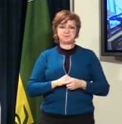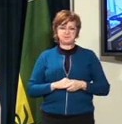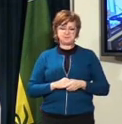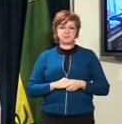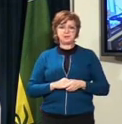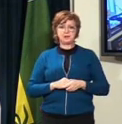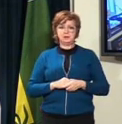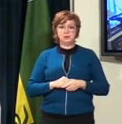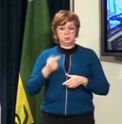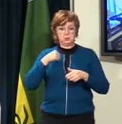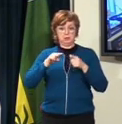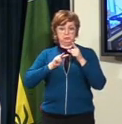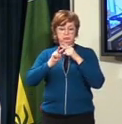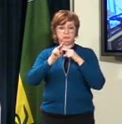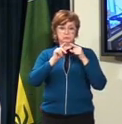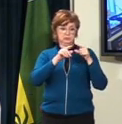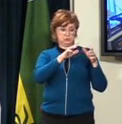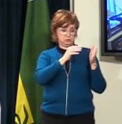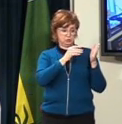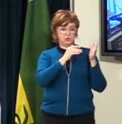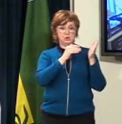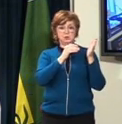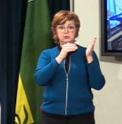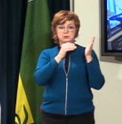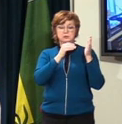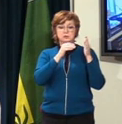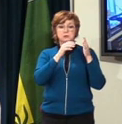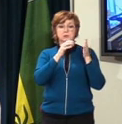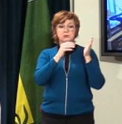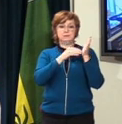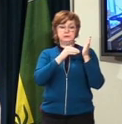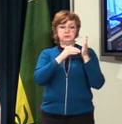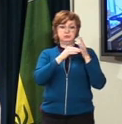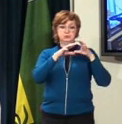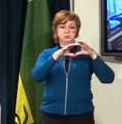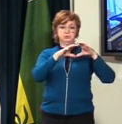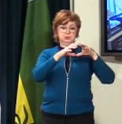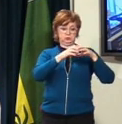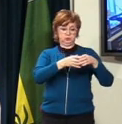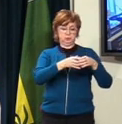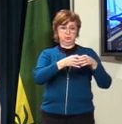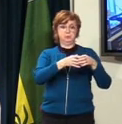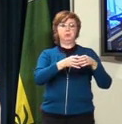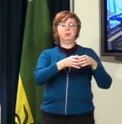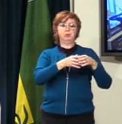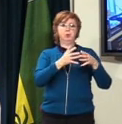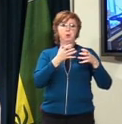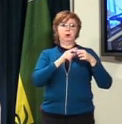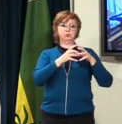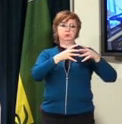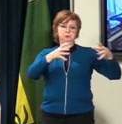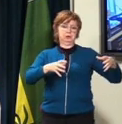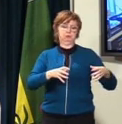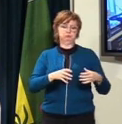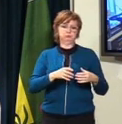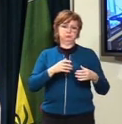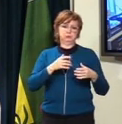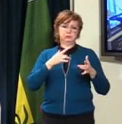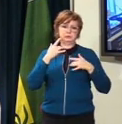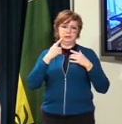train and expand our physician resource plan as the pandemic requires us to do so. We've got a question in the